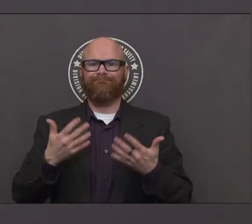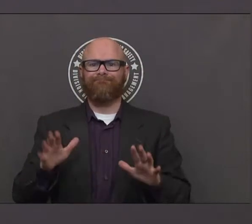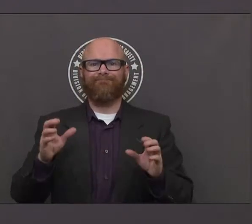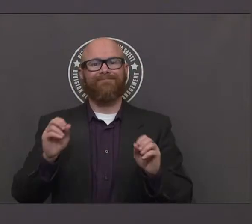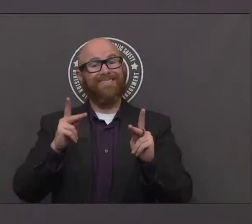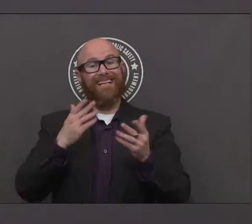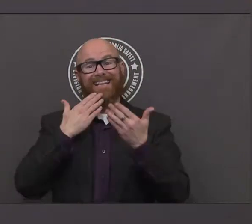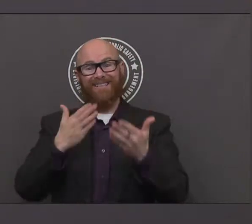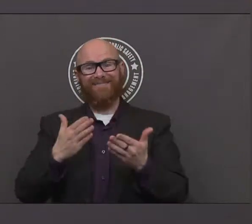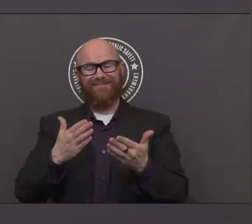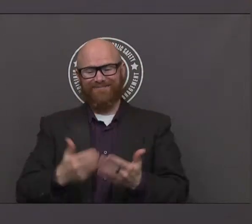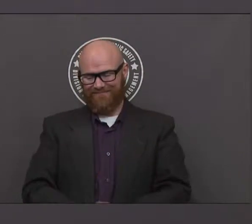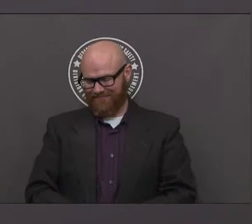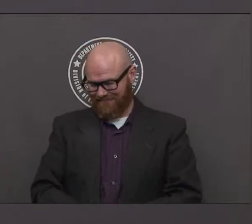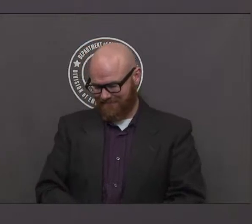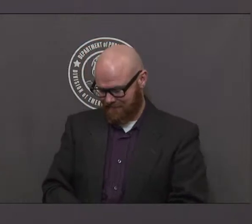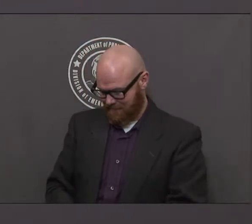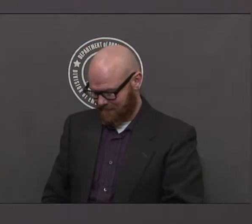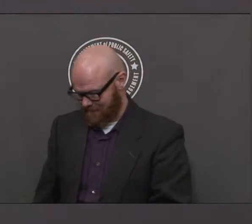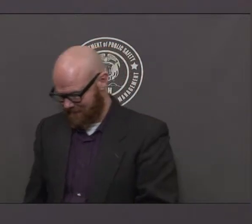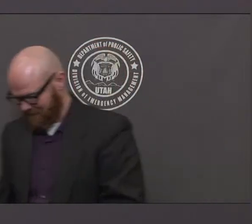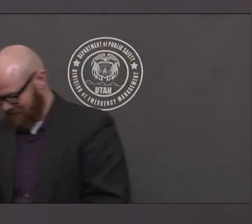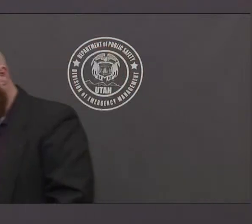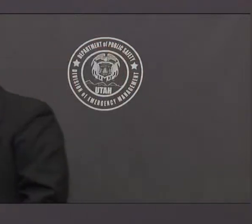Okay, thank you very much.